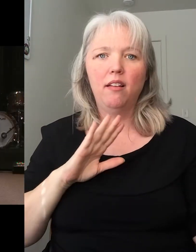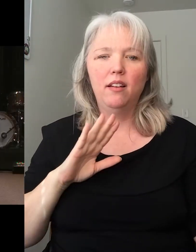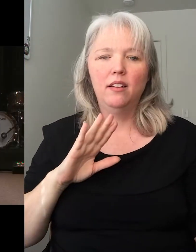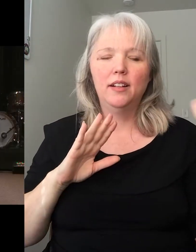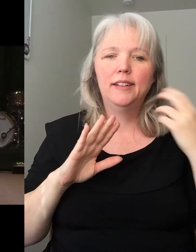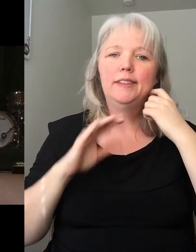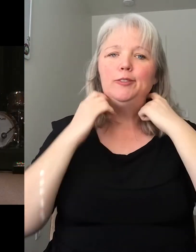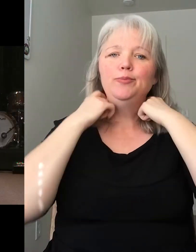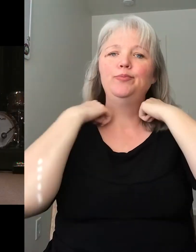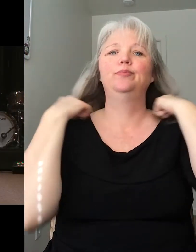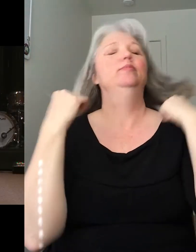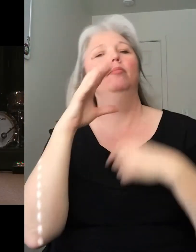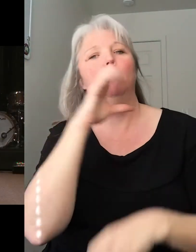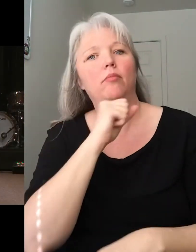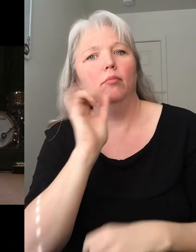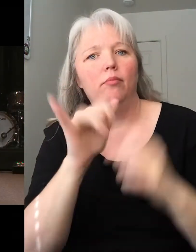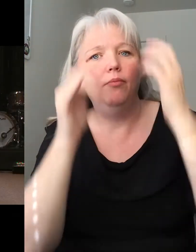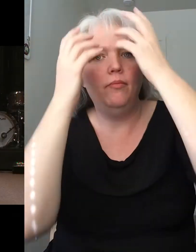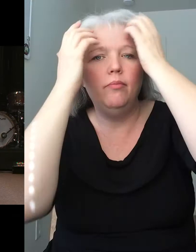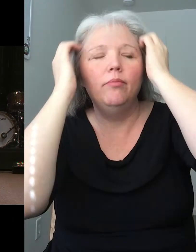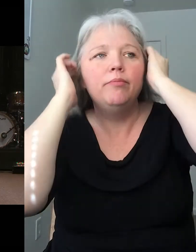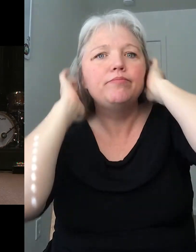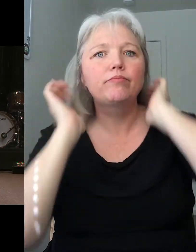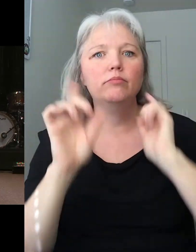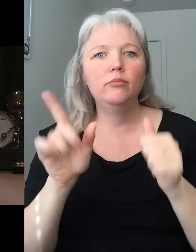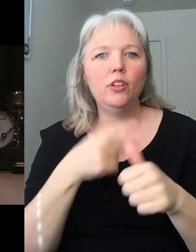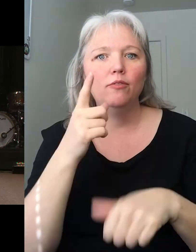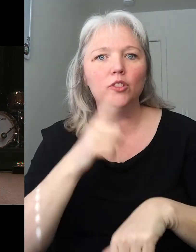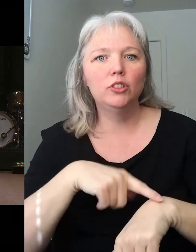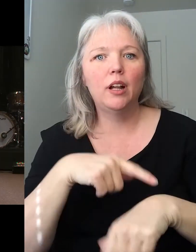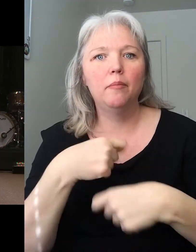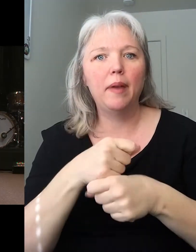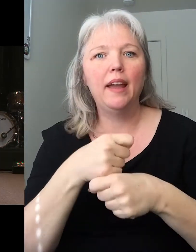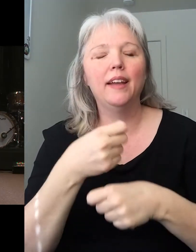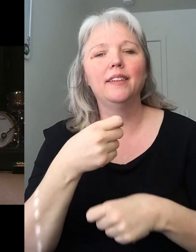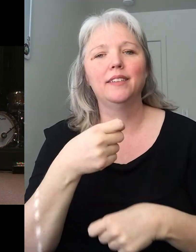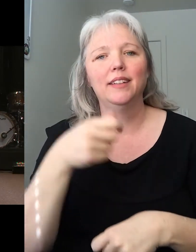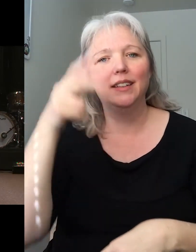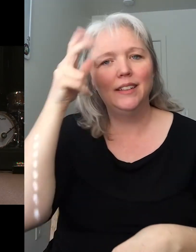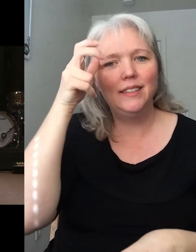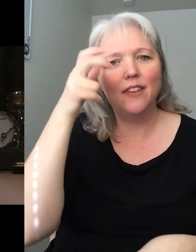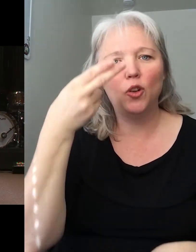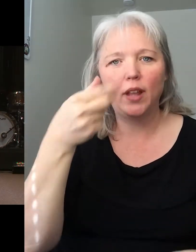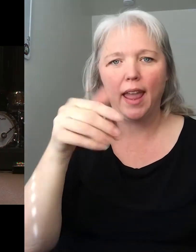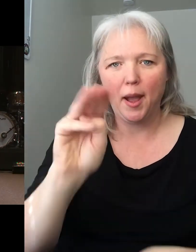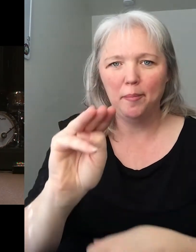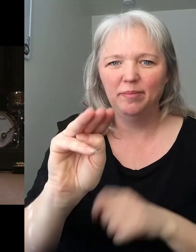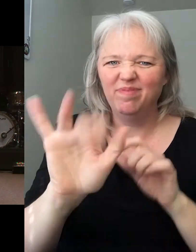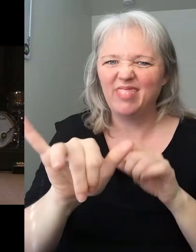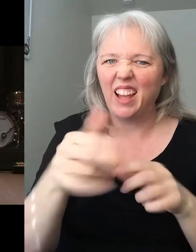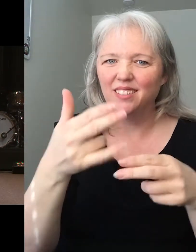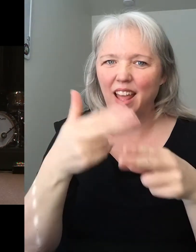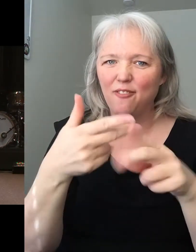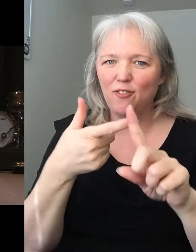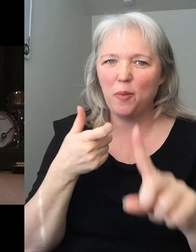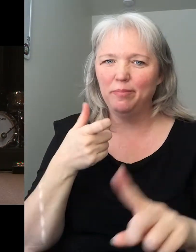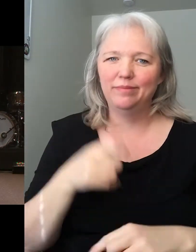By the way, I guess that's the first time they made deviled ham. That's where that must have